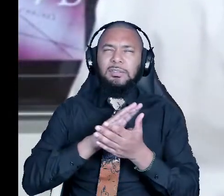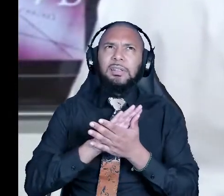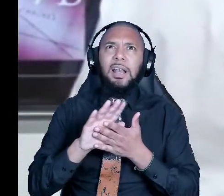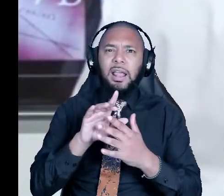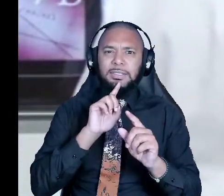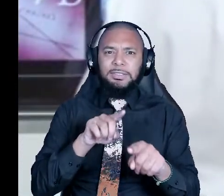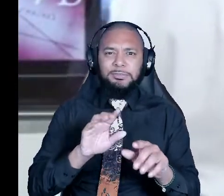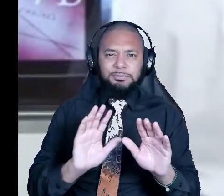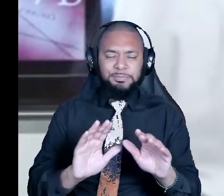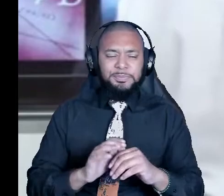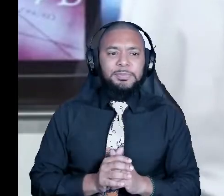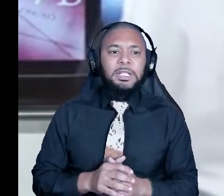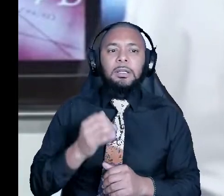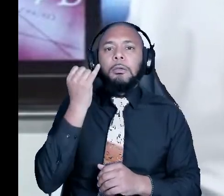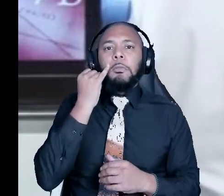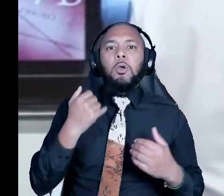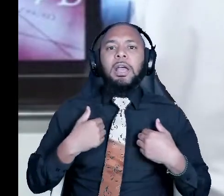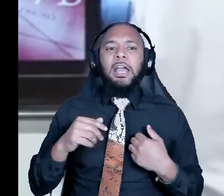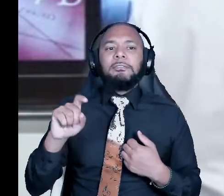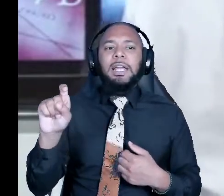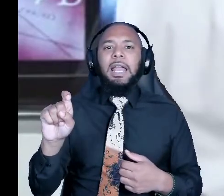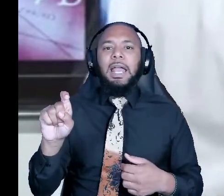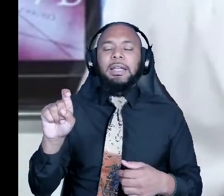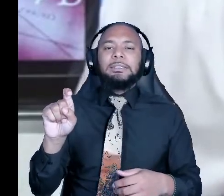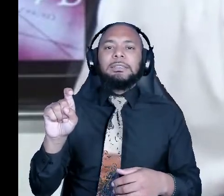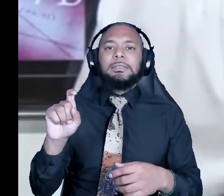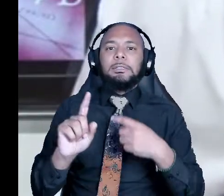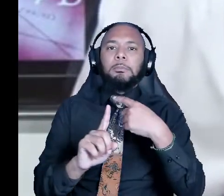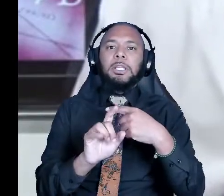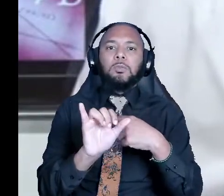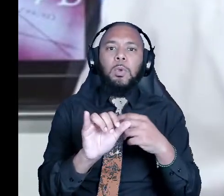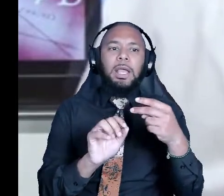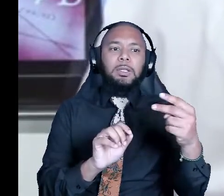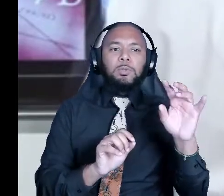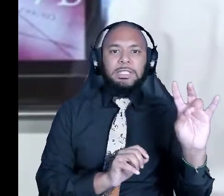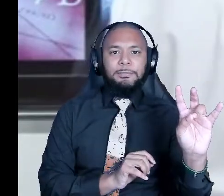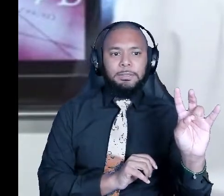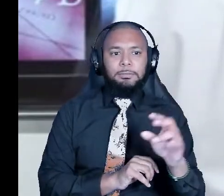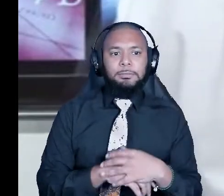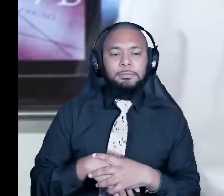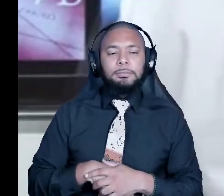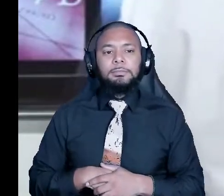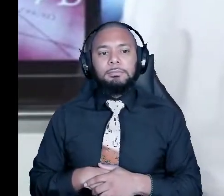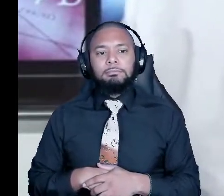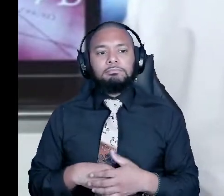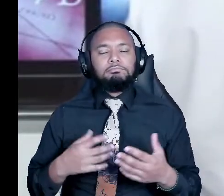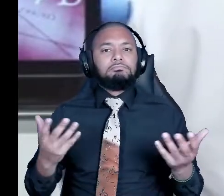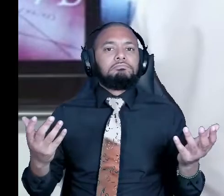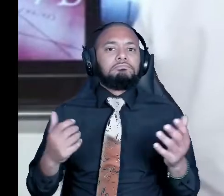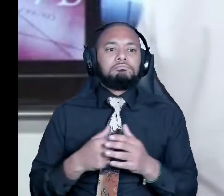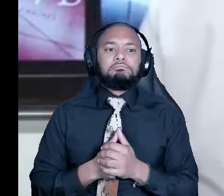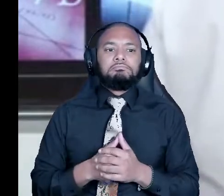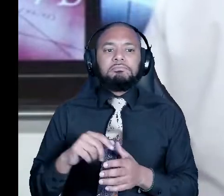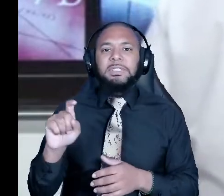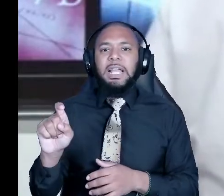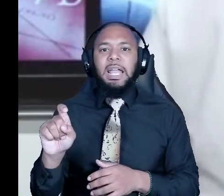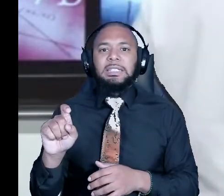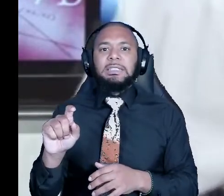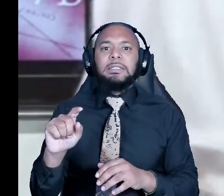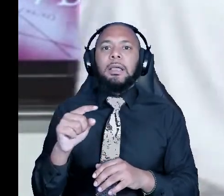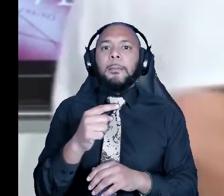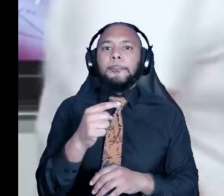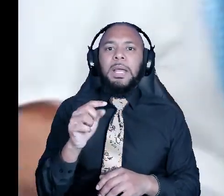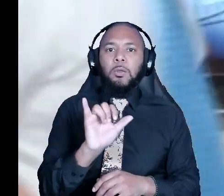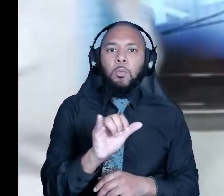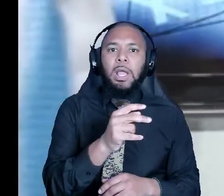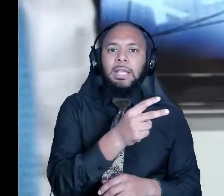Suppose I had x plus y equals 7 and x minus y equals